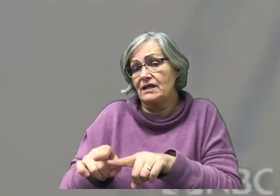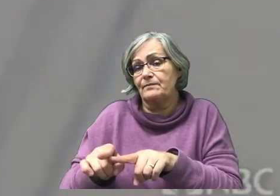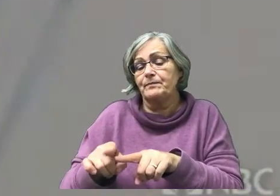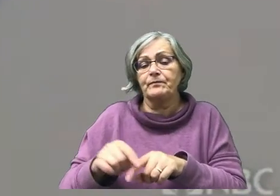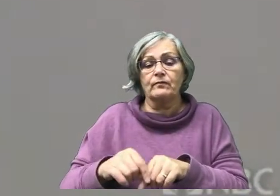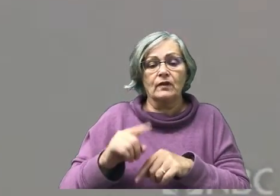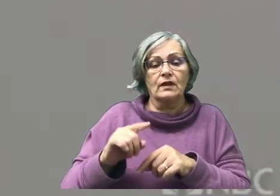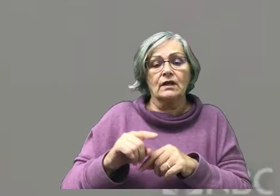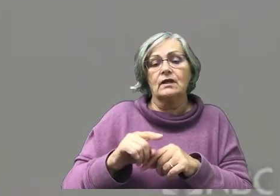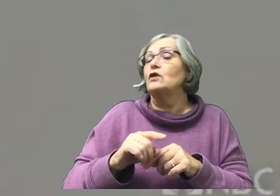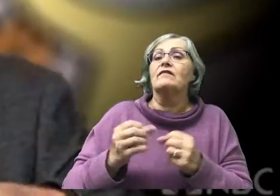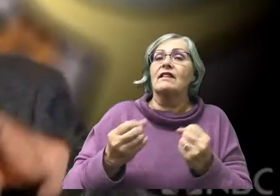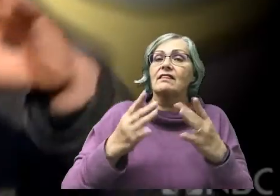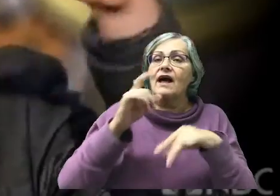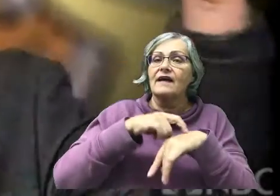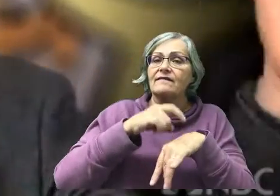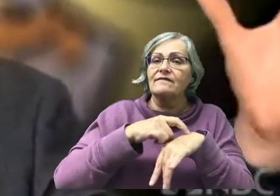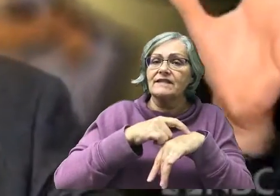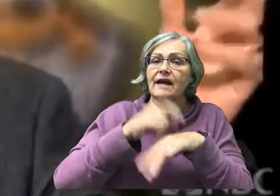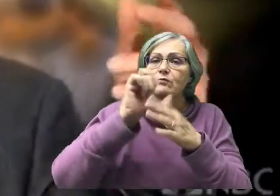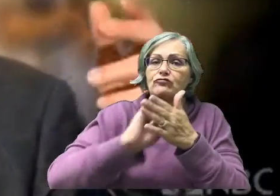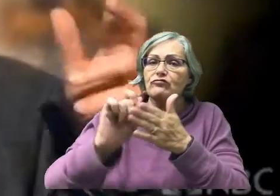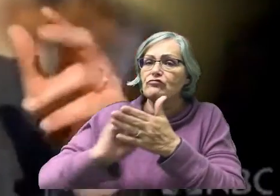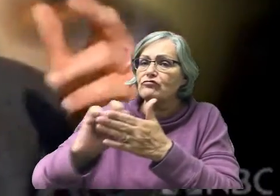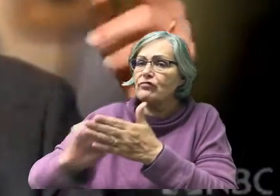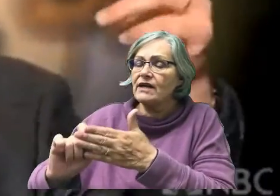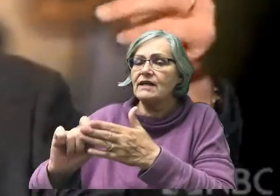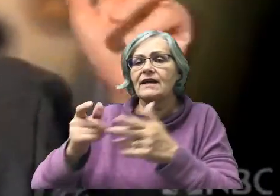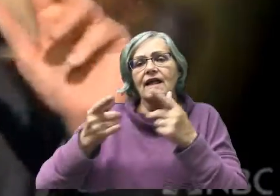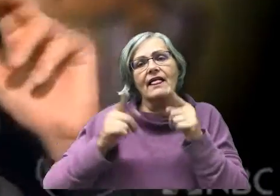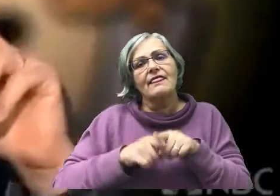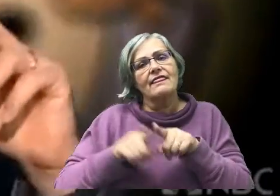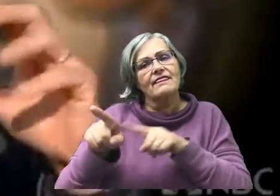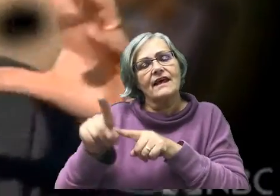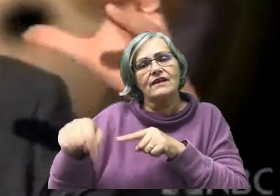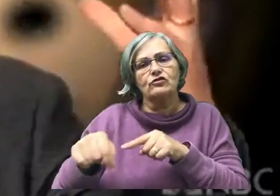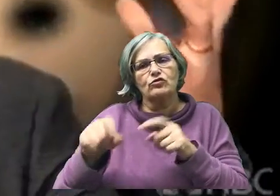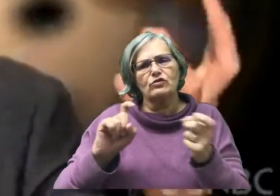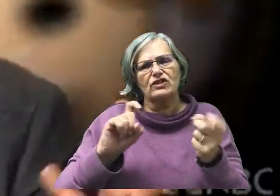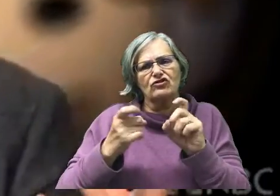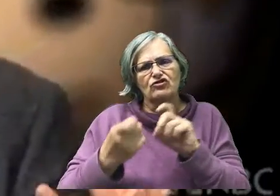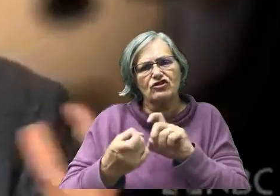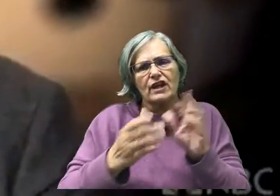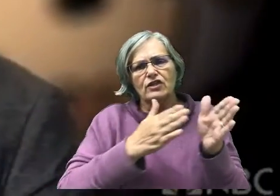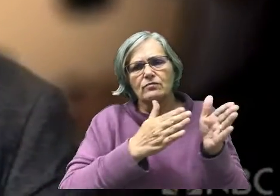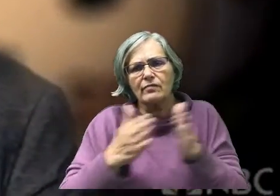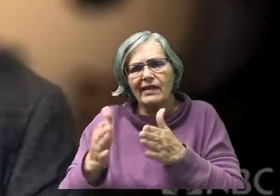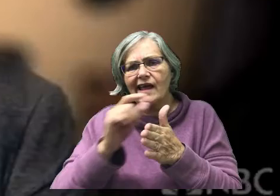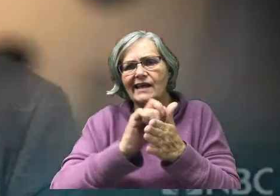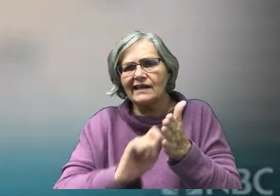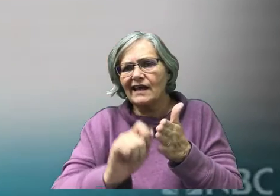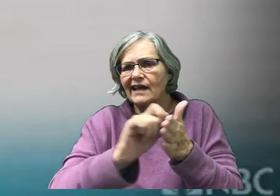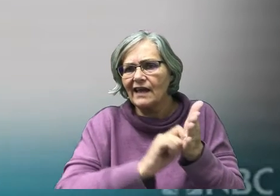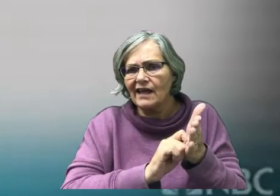want to make it presentable. After you've spent all that time letting it grow, you kind of cut it and trim it until it becomes the shape that you'd like it to